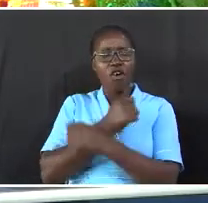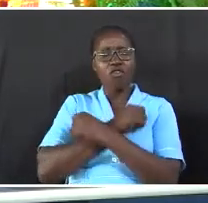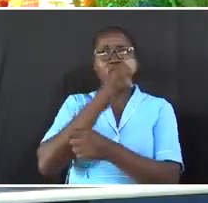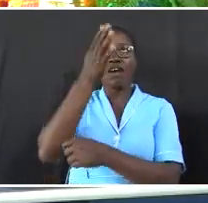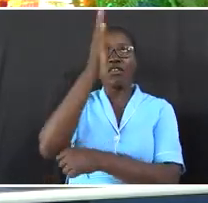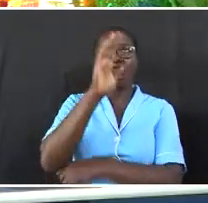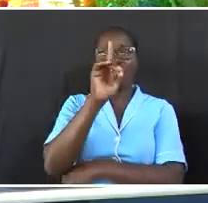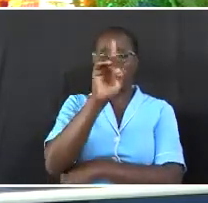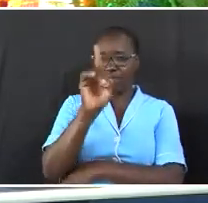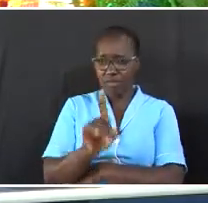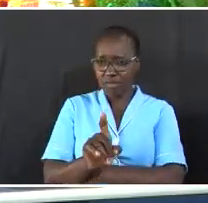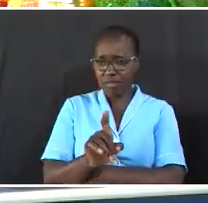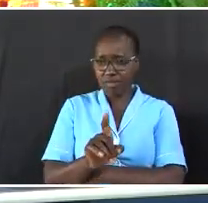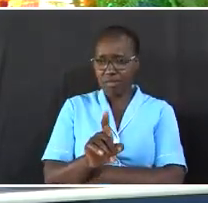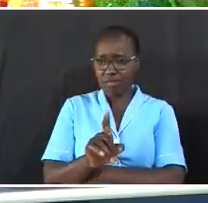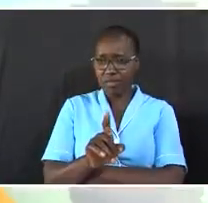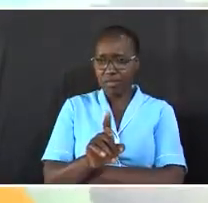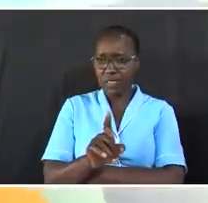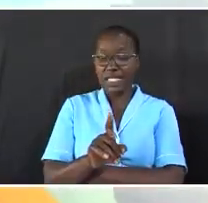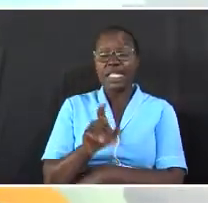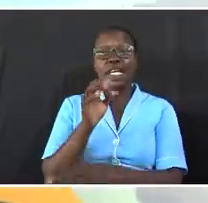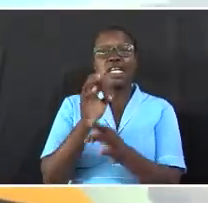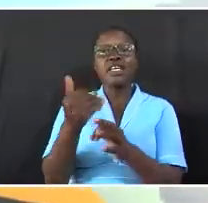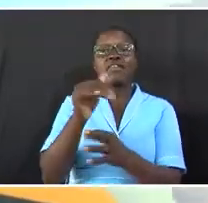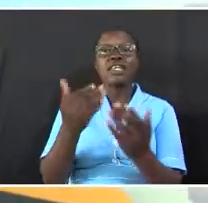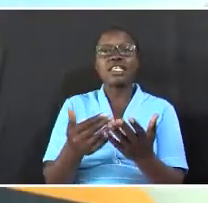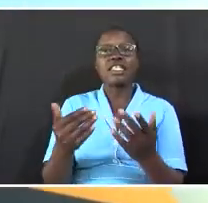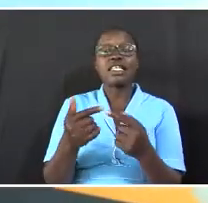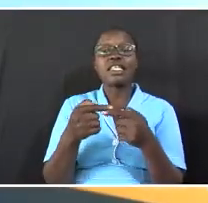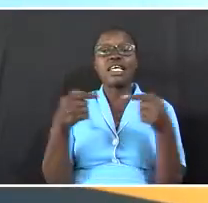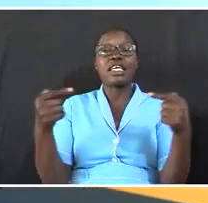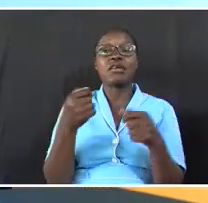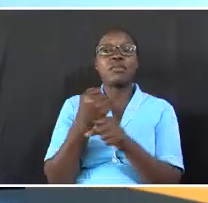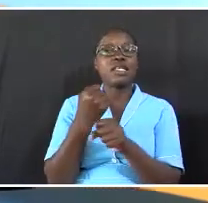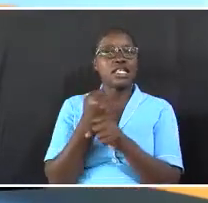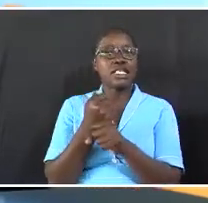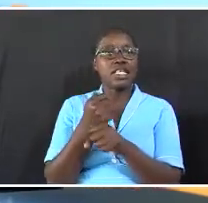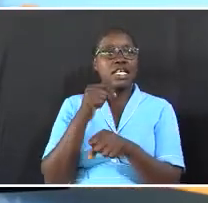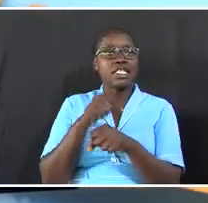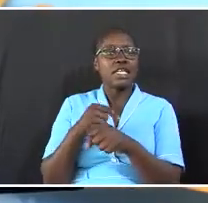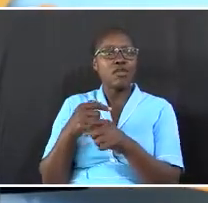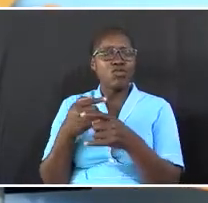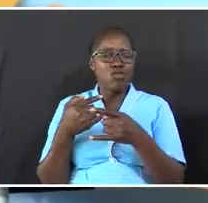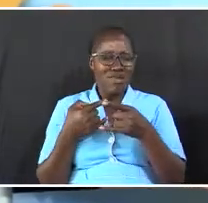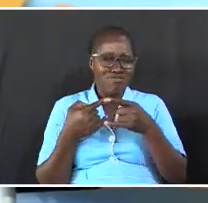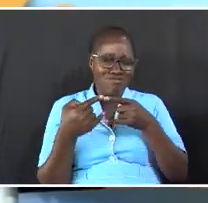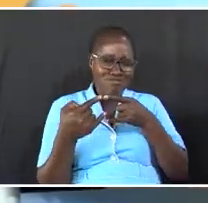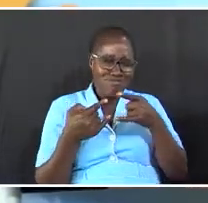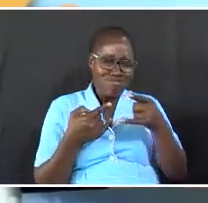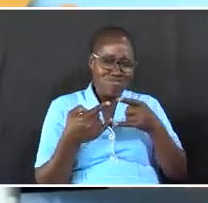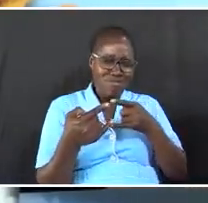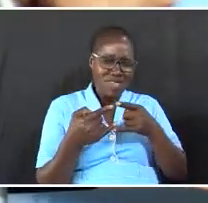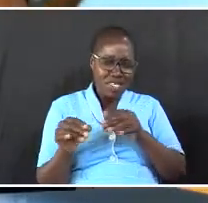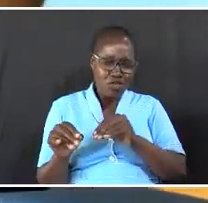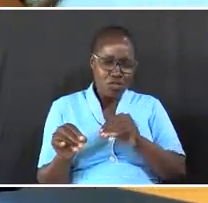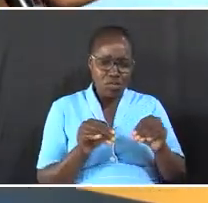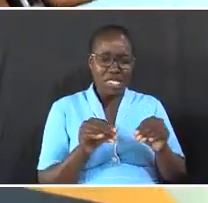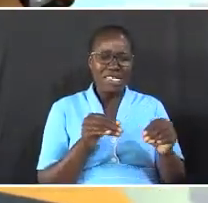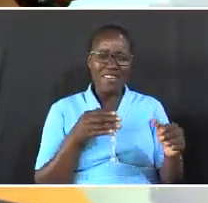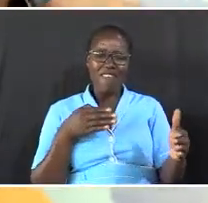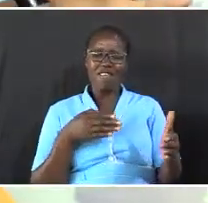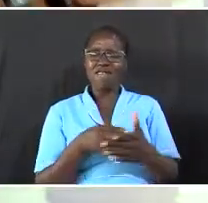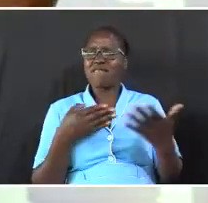love? If there is anything the enemy does when we go through struggles, is to put us in a